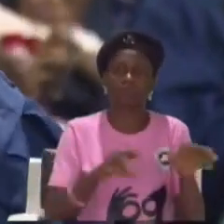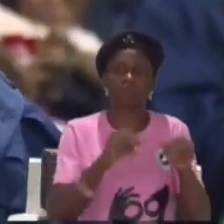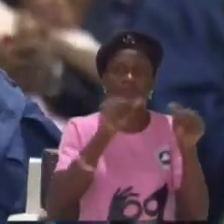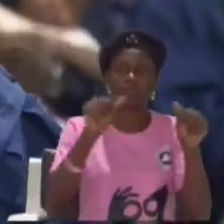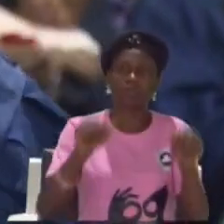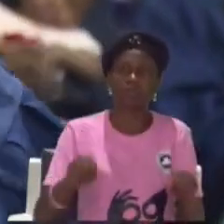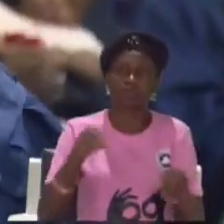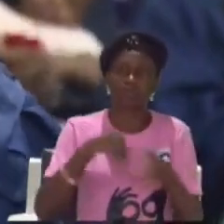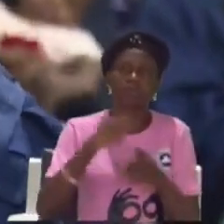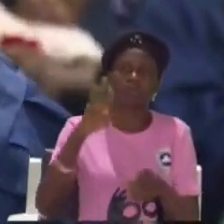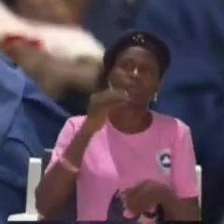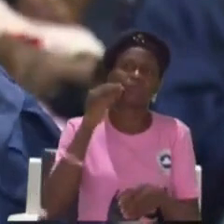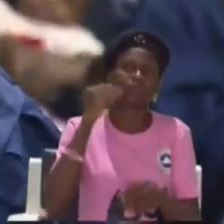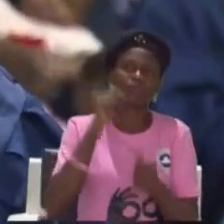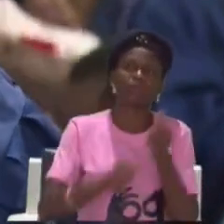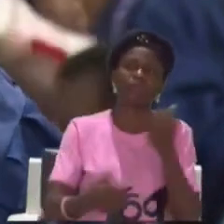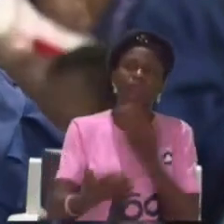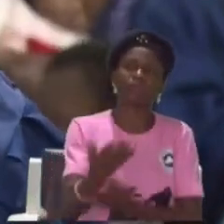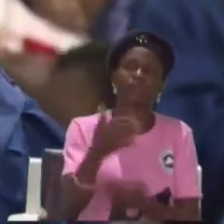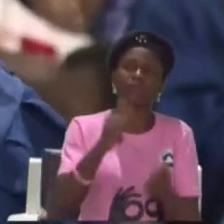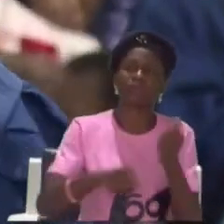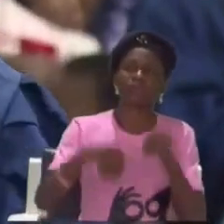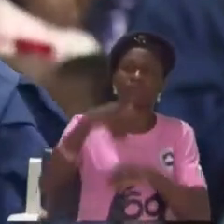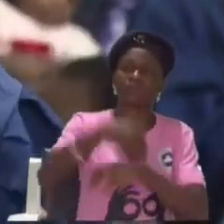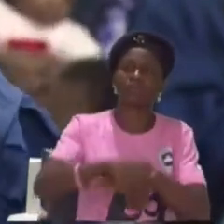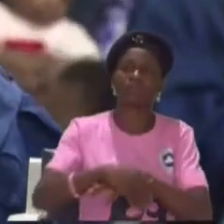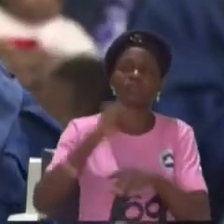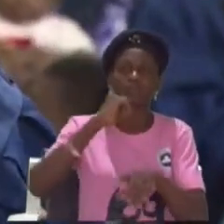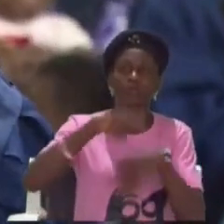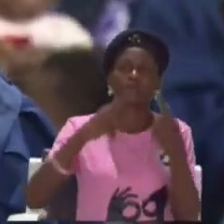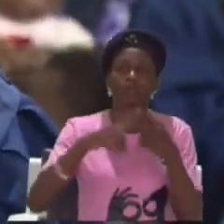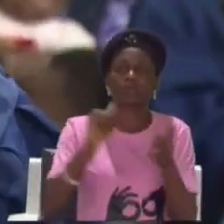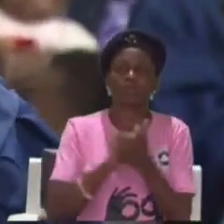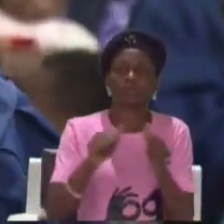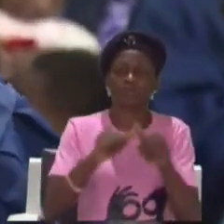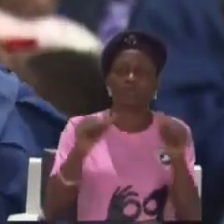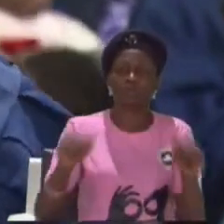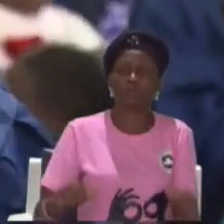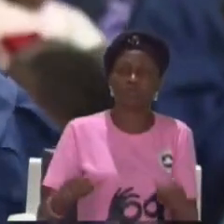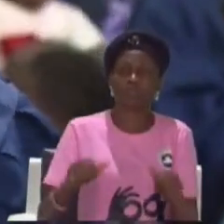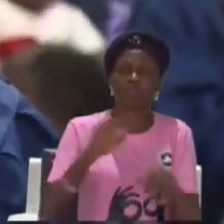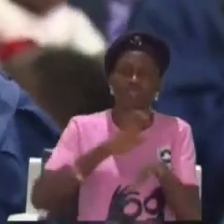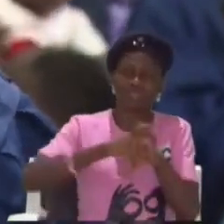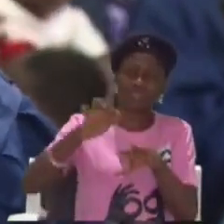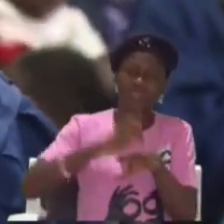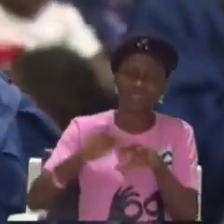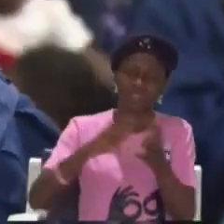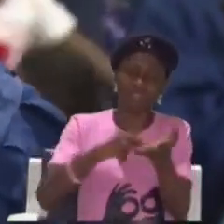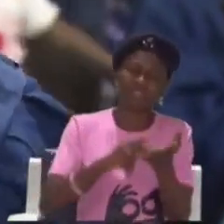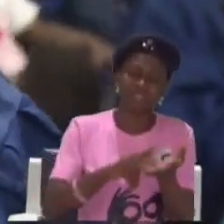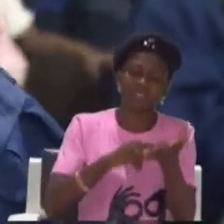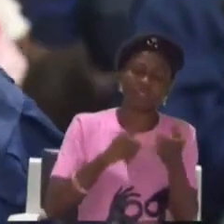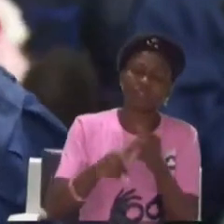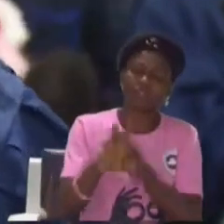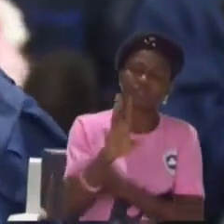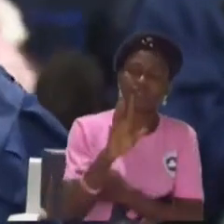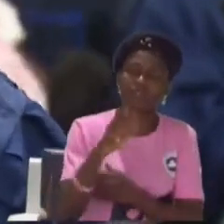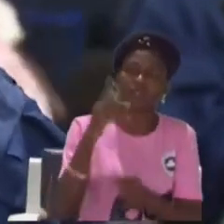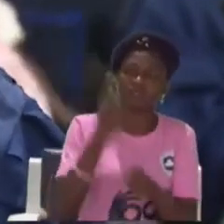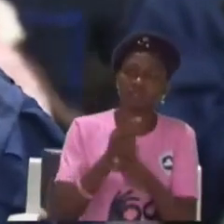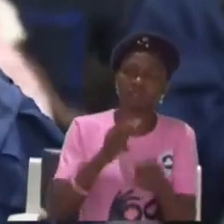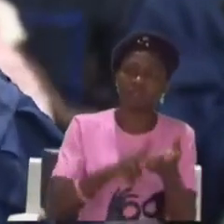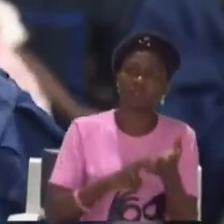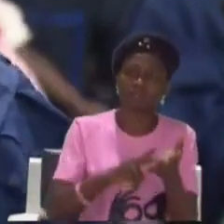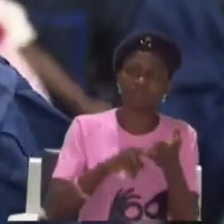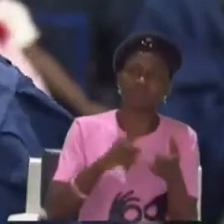home. Every morning, every night, I go to that altar, naked, dancing to God. I'll just dance and dance